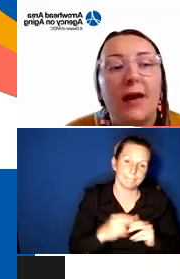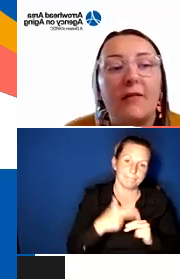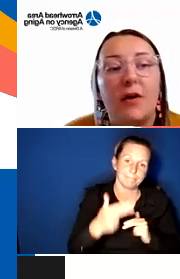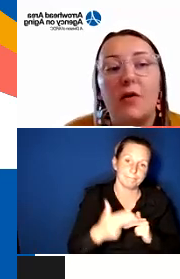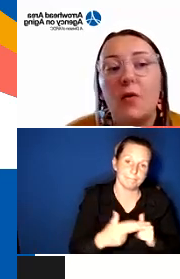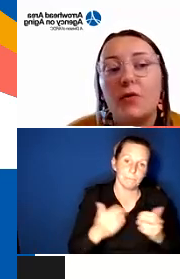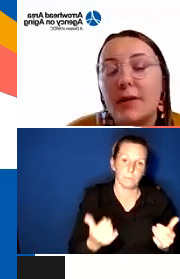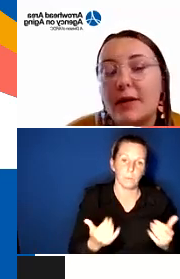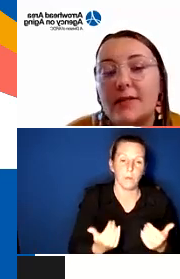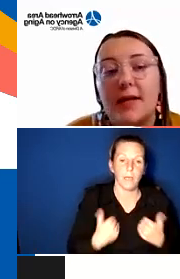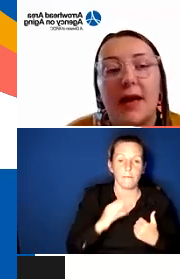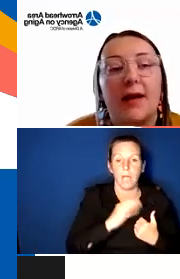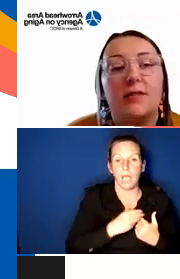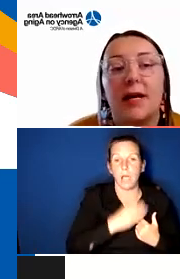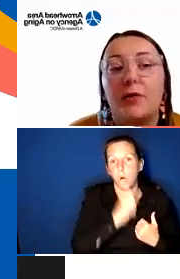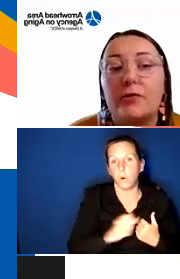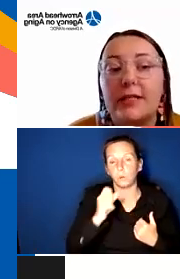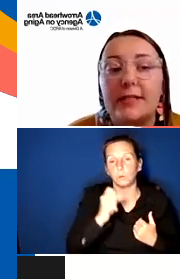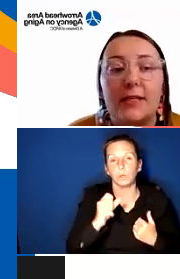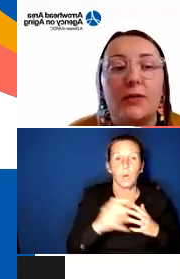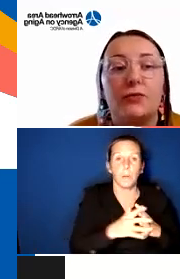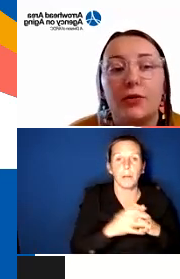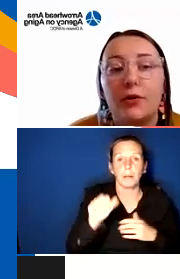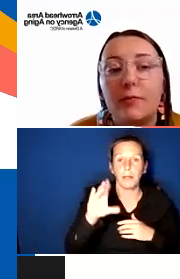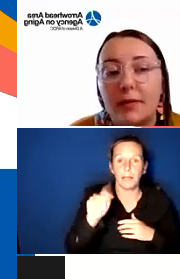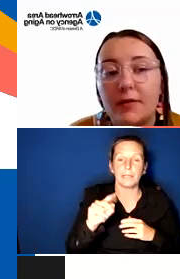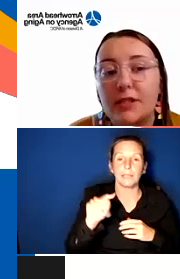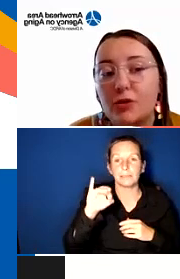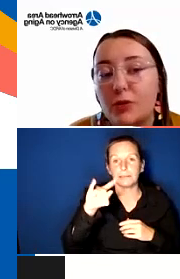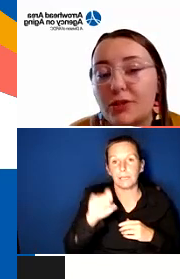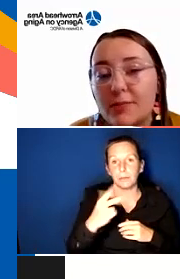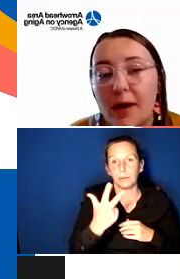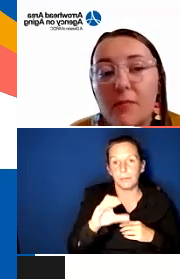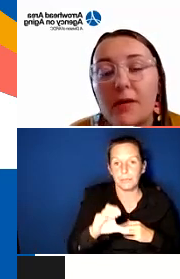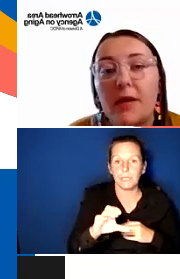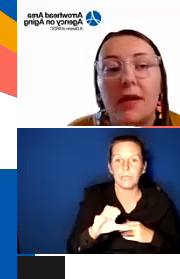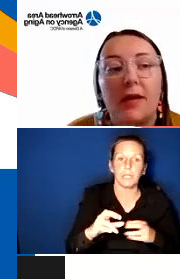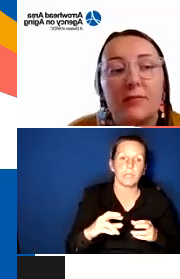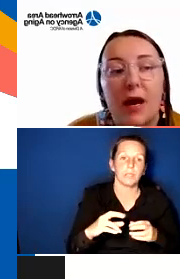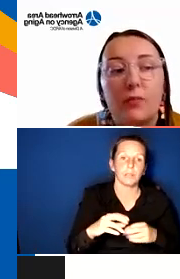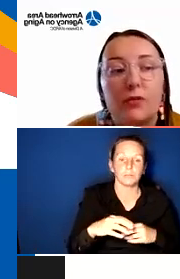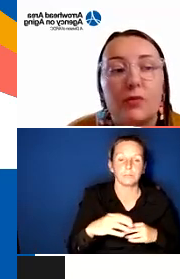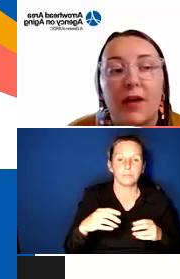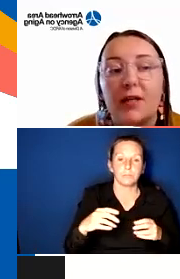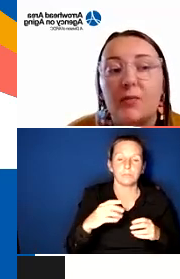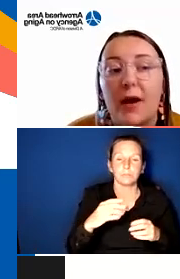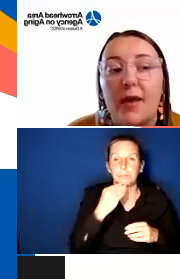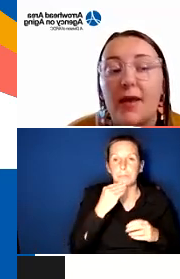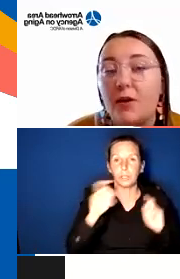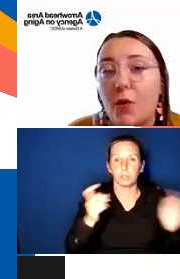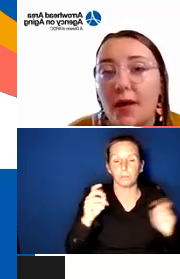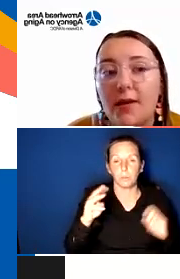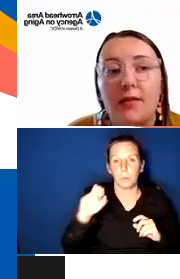Now we have our Older Americans Act Title III-C Rural Meal Distributions Map. This map was provided